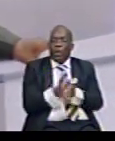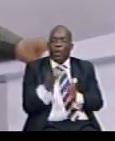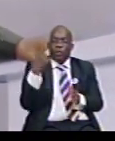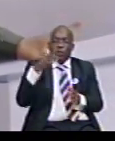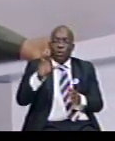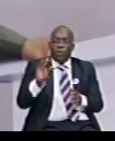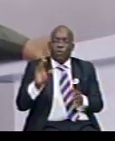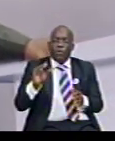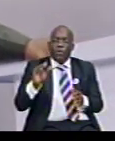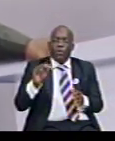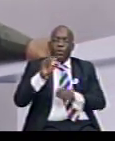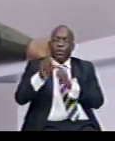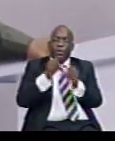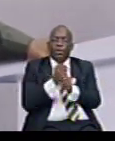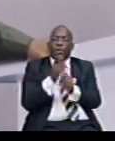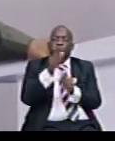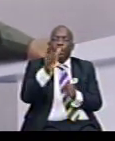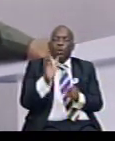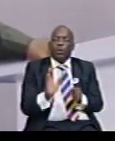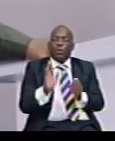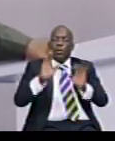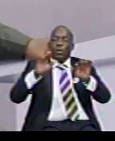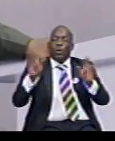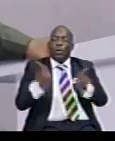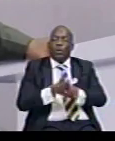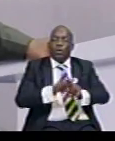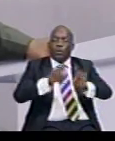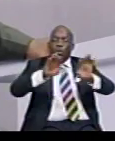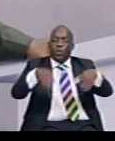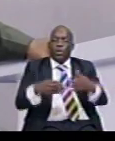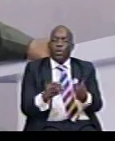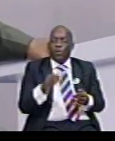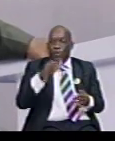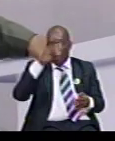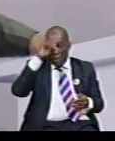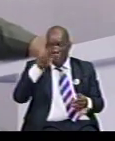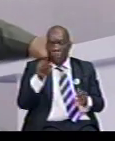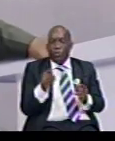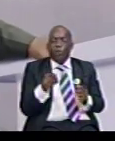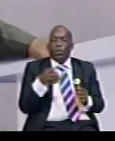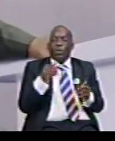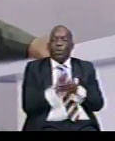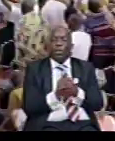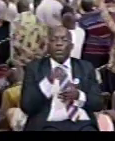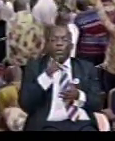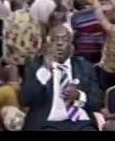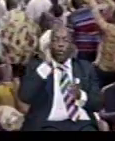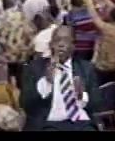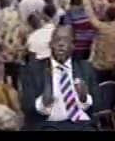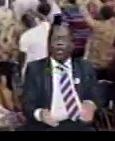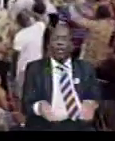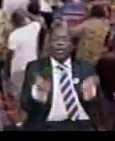also gave him that. You will rise higher than your prayer.